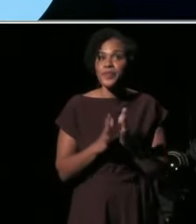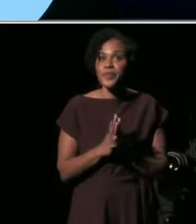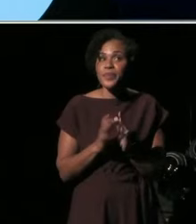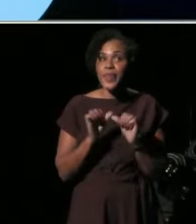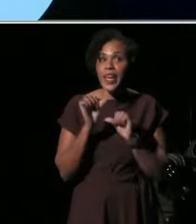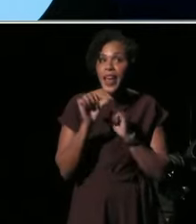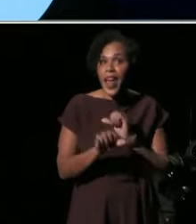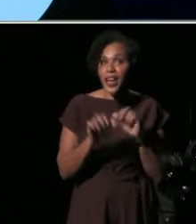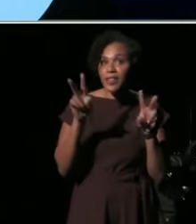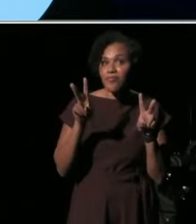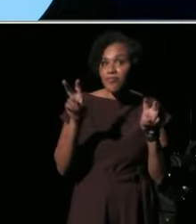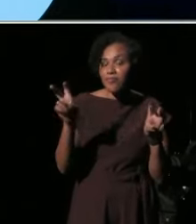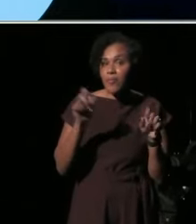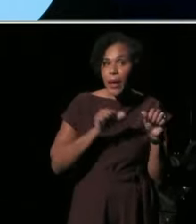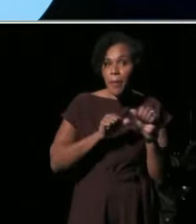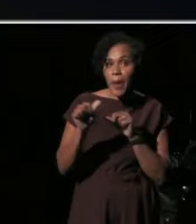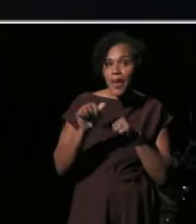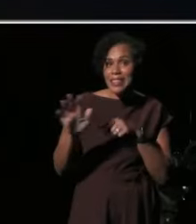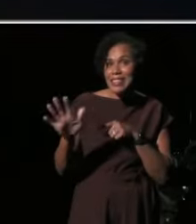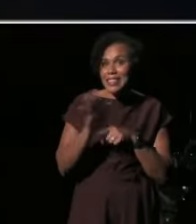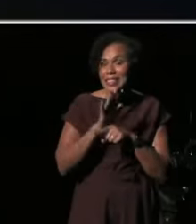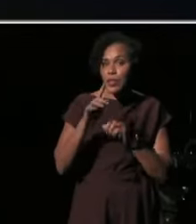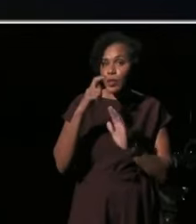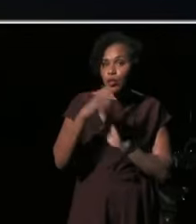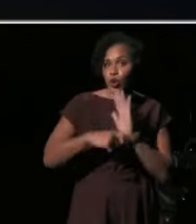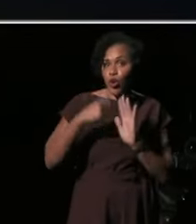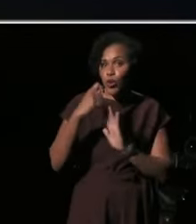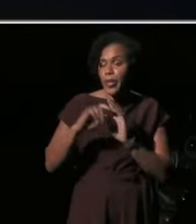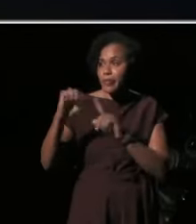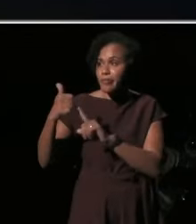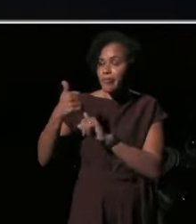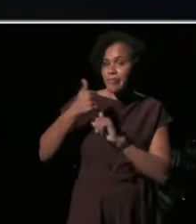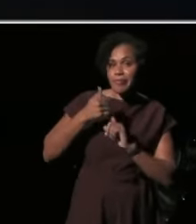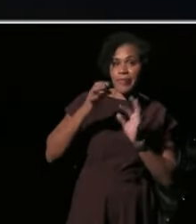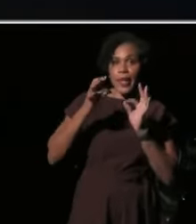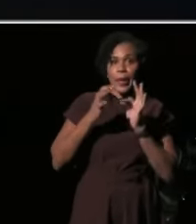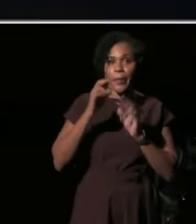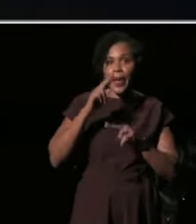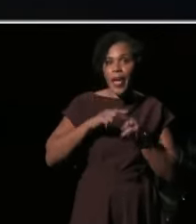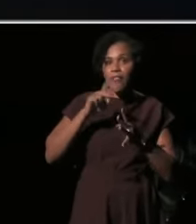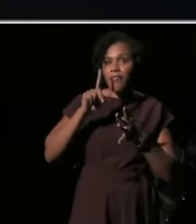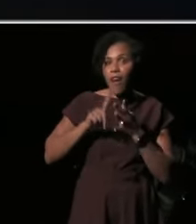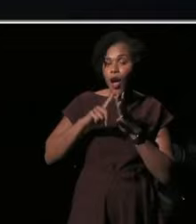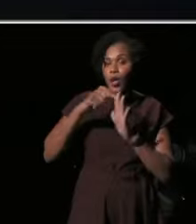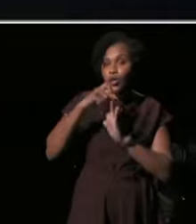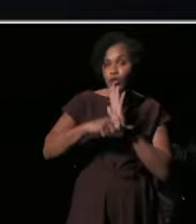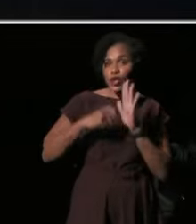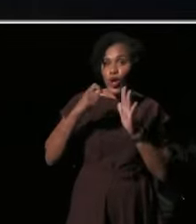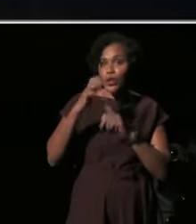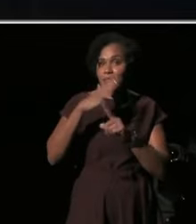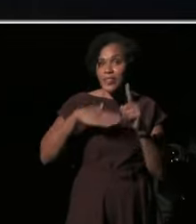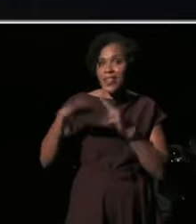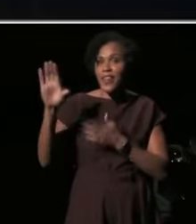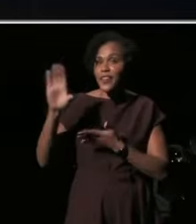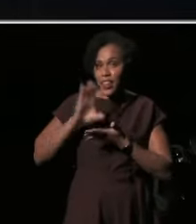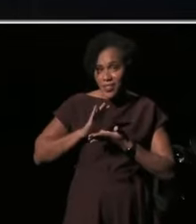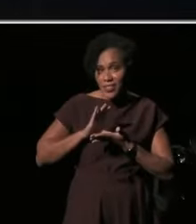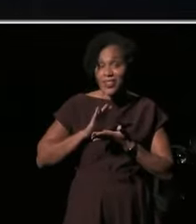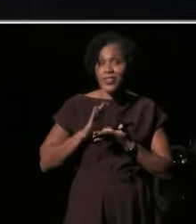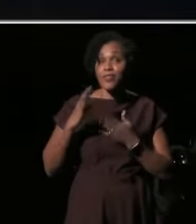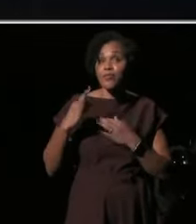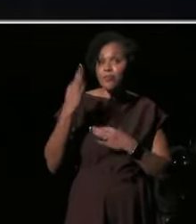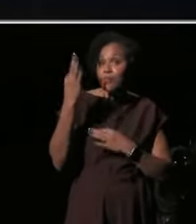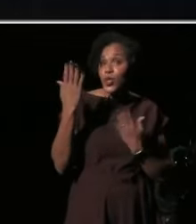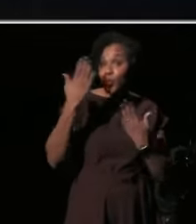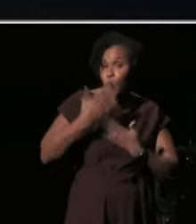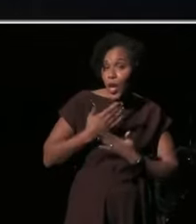It's the Best Cinema Documentary, supported by the BFI Doc Society Fund. And representing them tonight